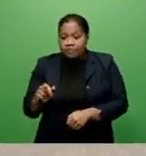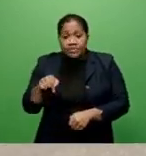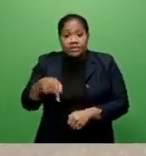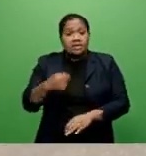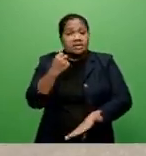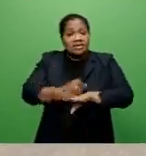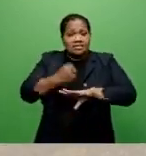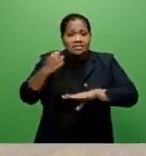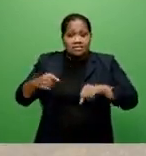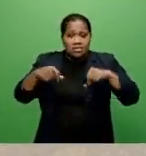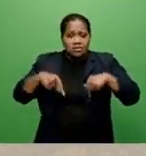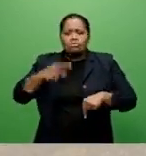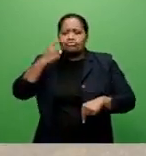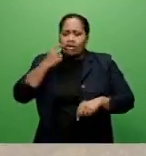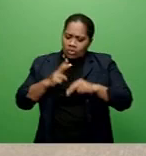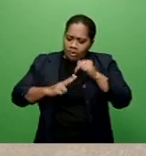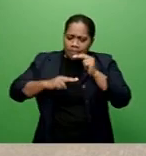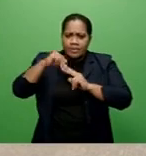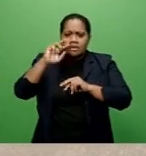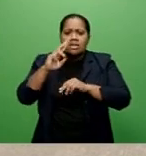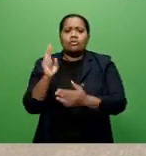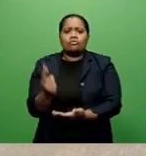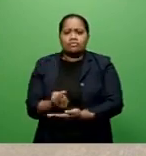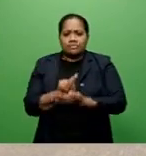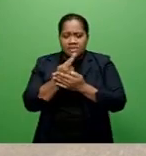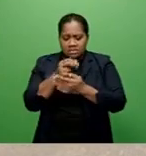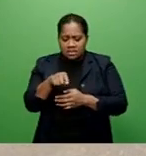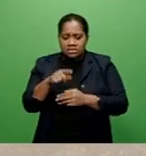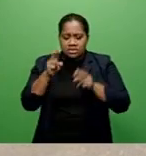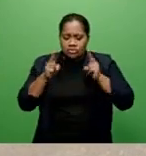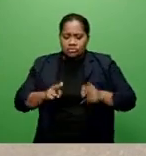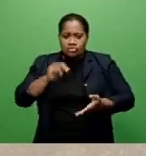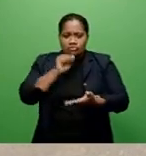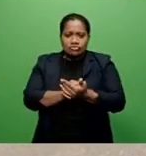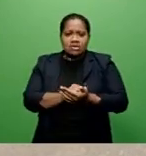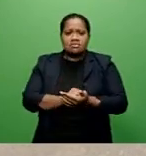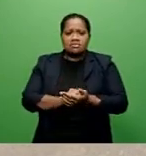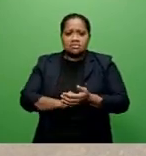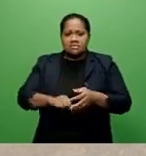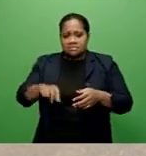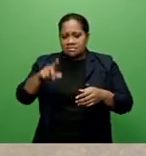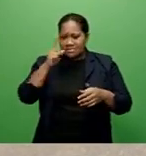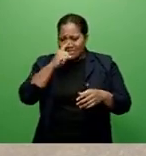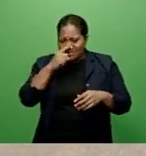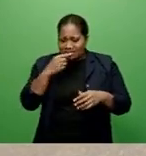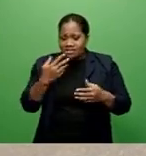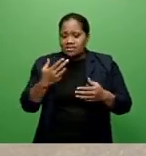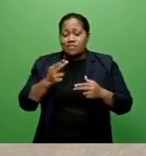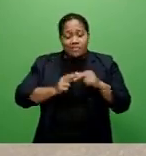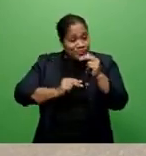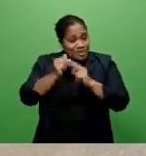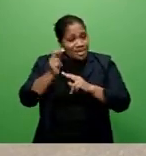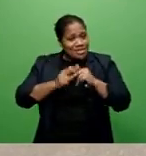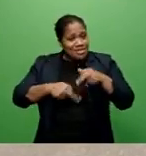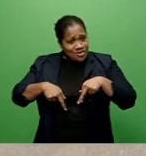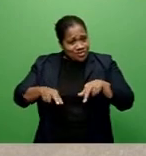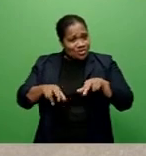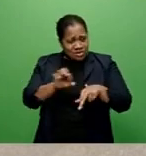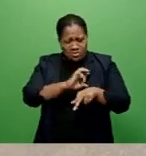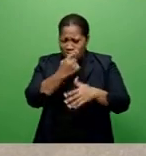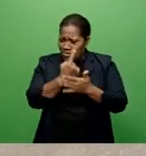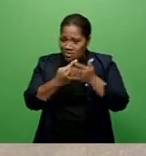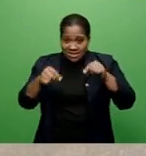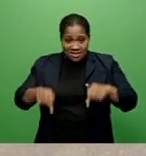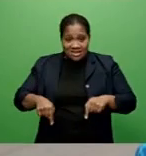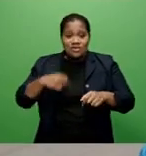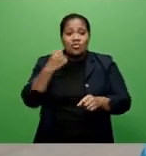and rehabilitate the human rights of public in terms of building the road, not only here in Grantham Road, but